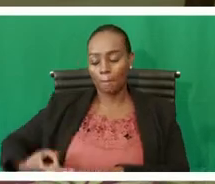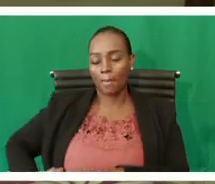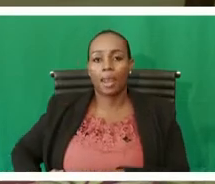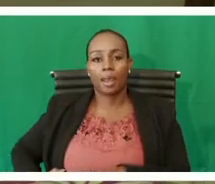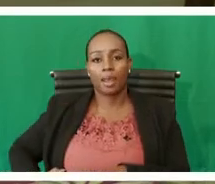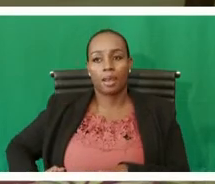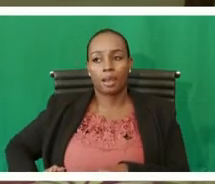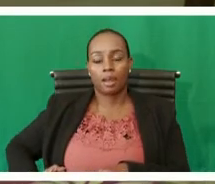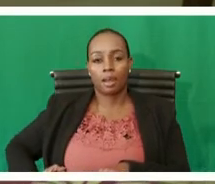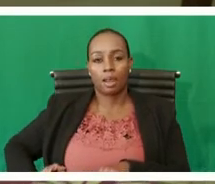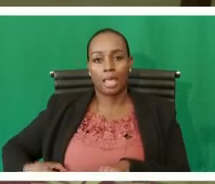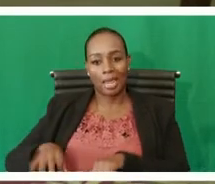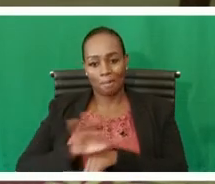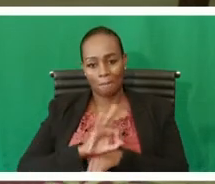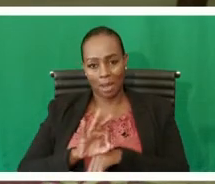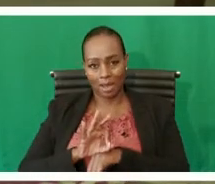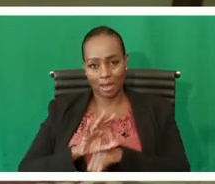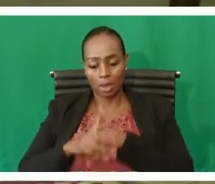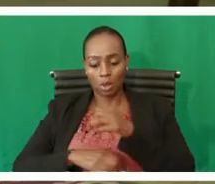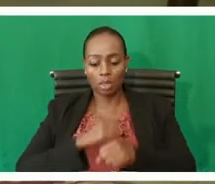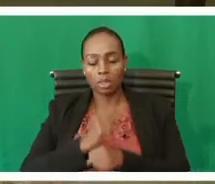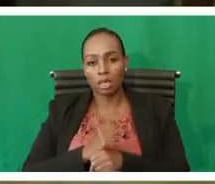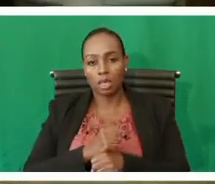Femicide 2020 and